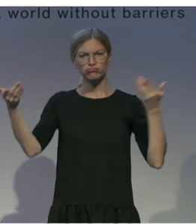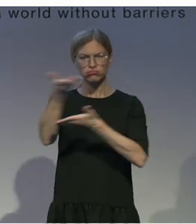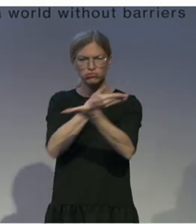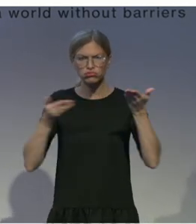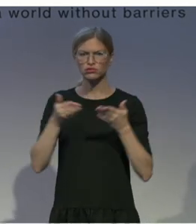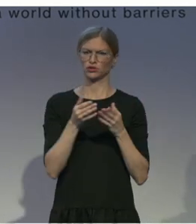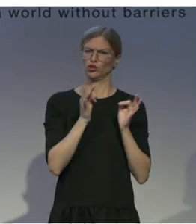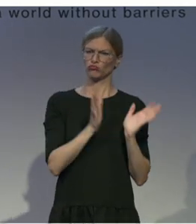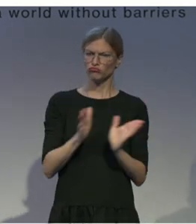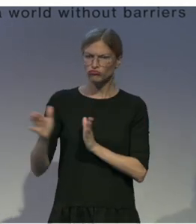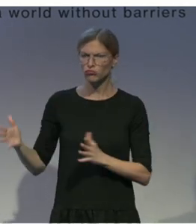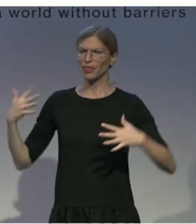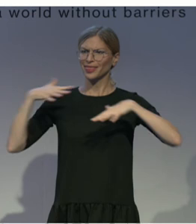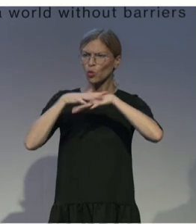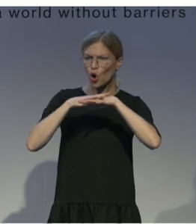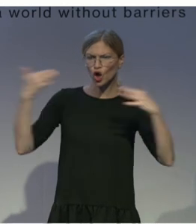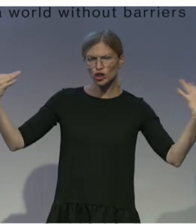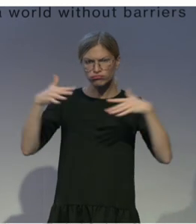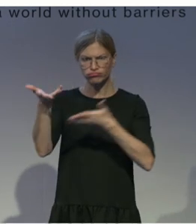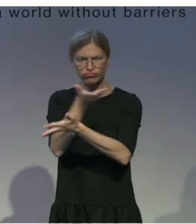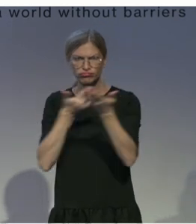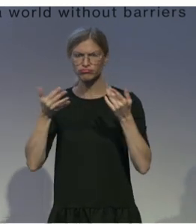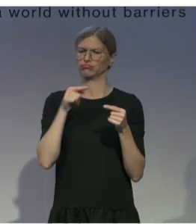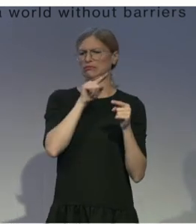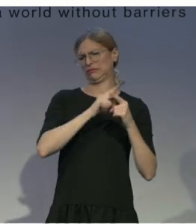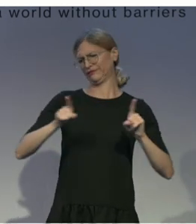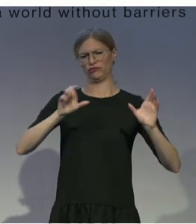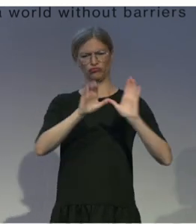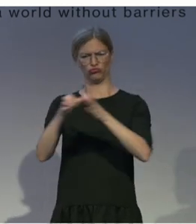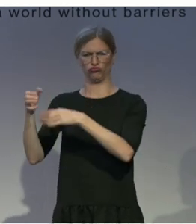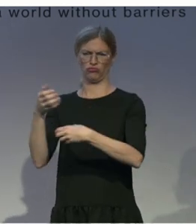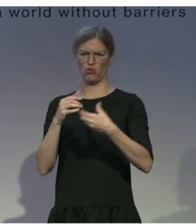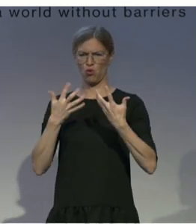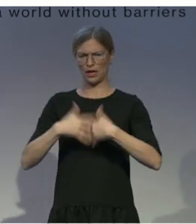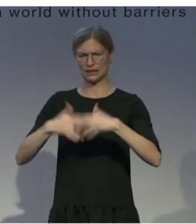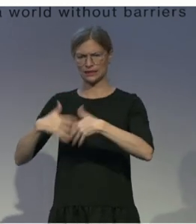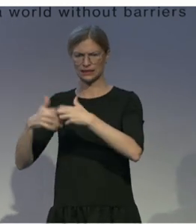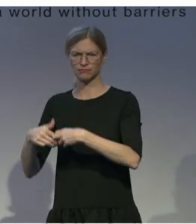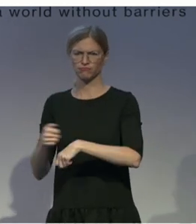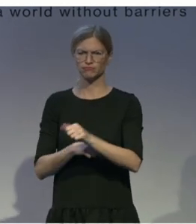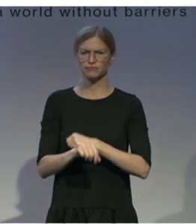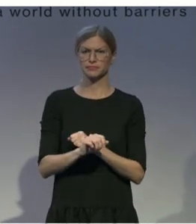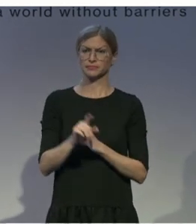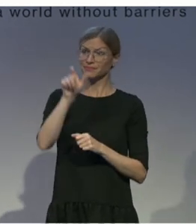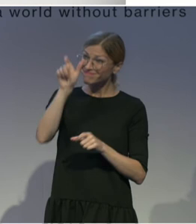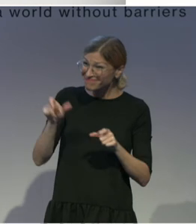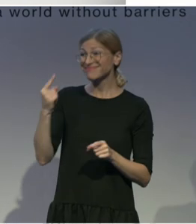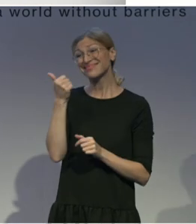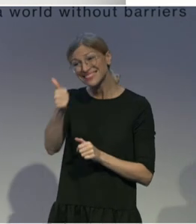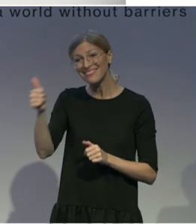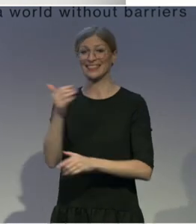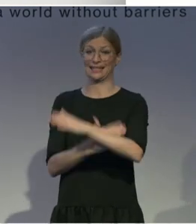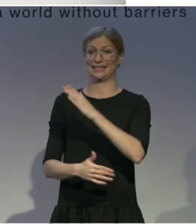network meeting also organized. Further, referral for person with disability also conducted.